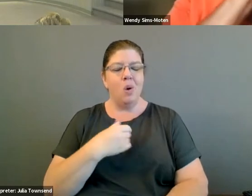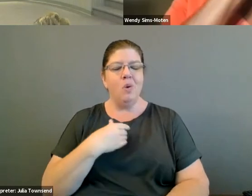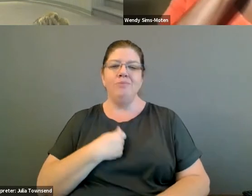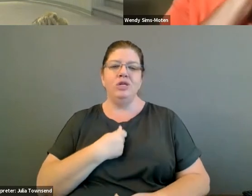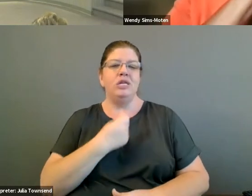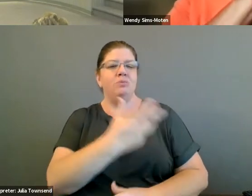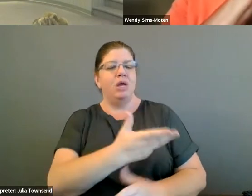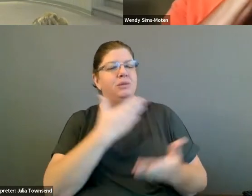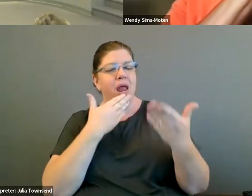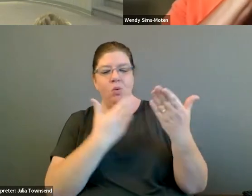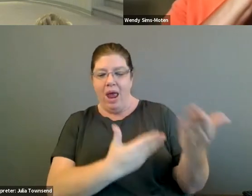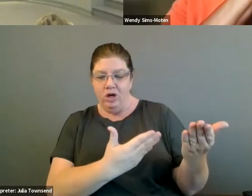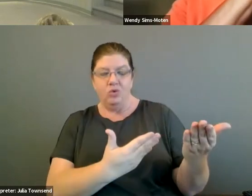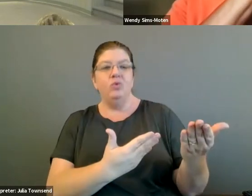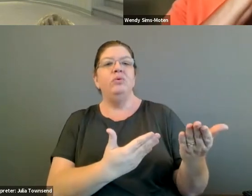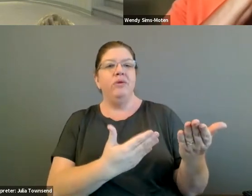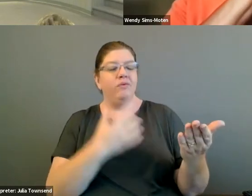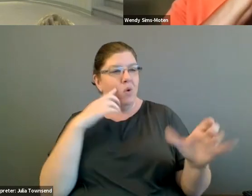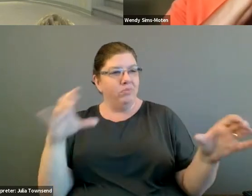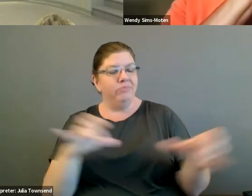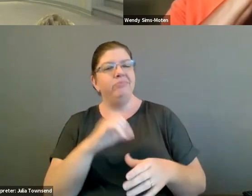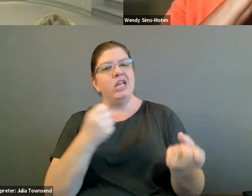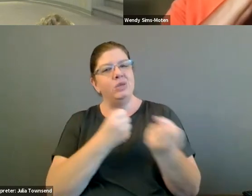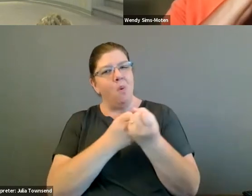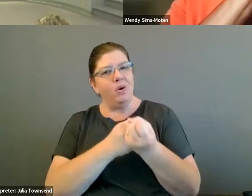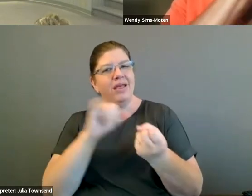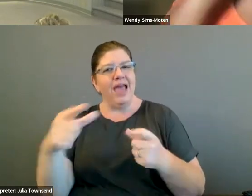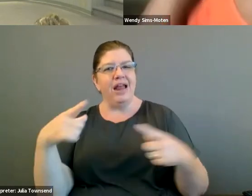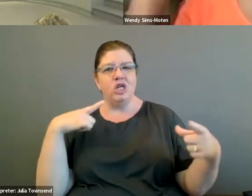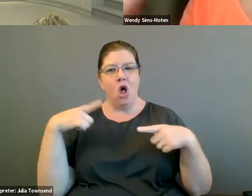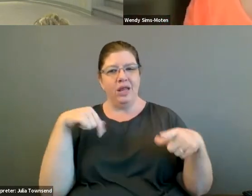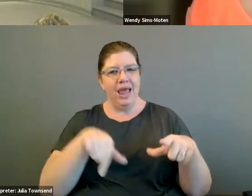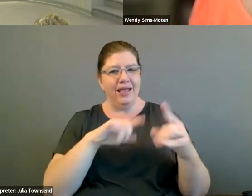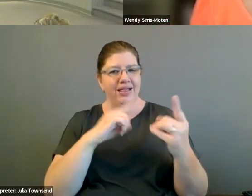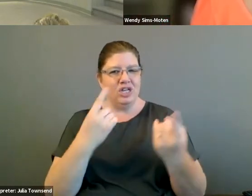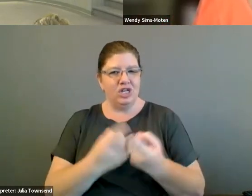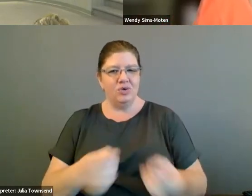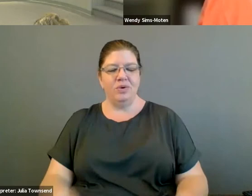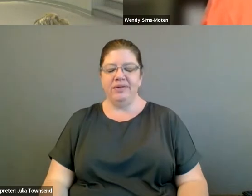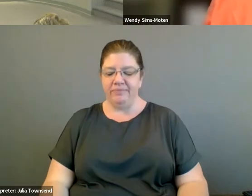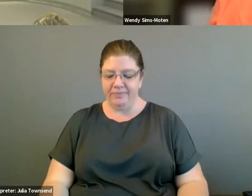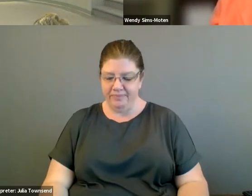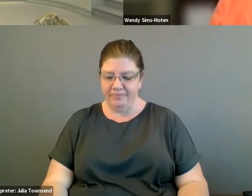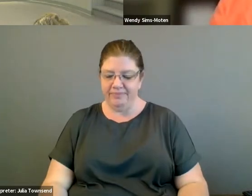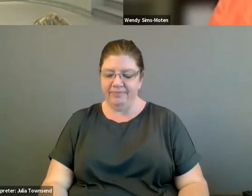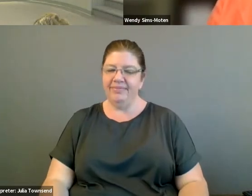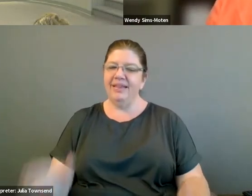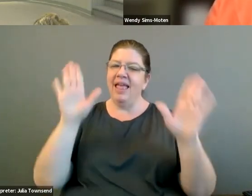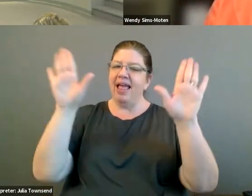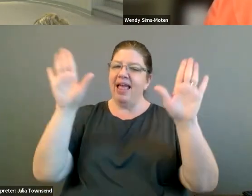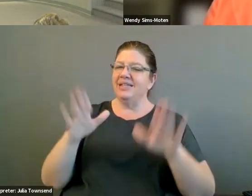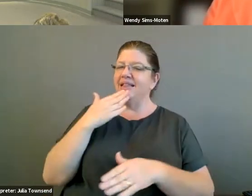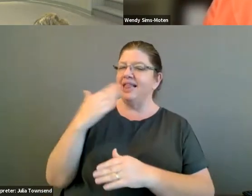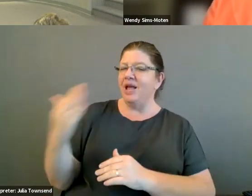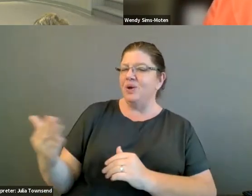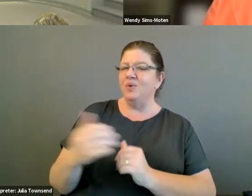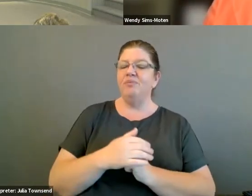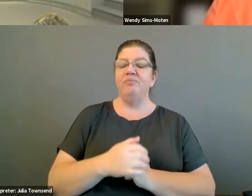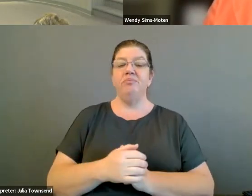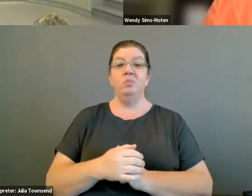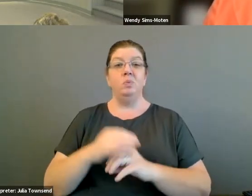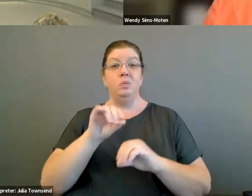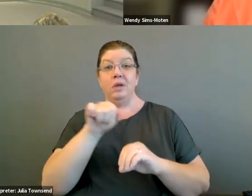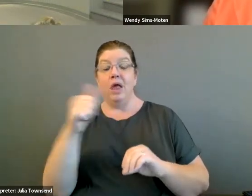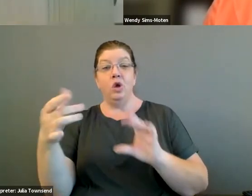for holding this up as a holiday as part of this district. Excellent, thank you. Seeing no